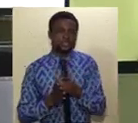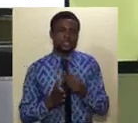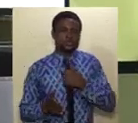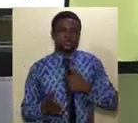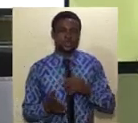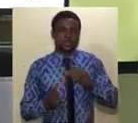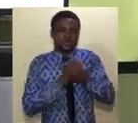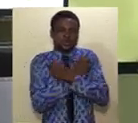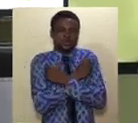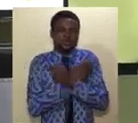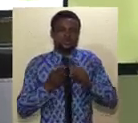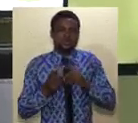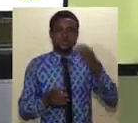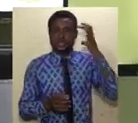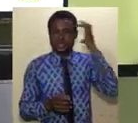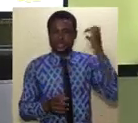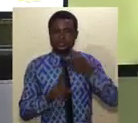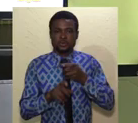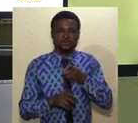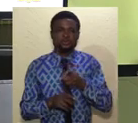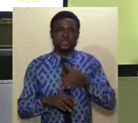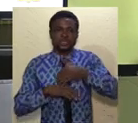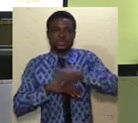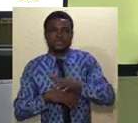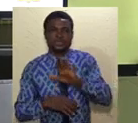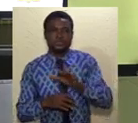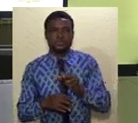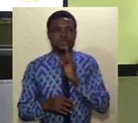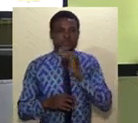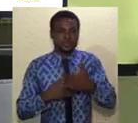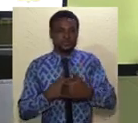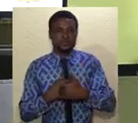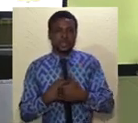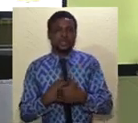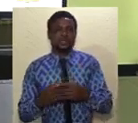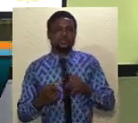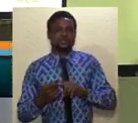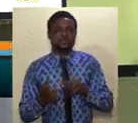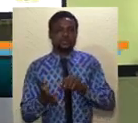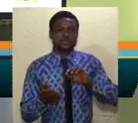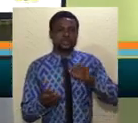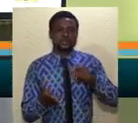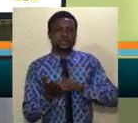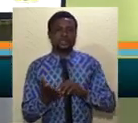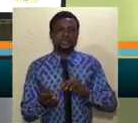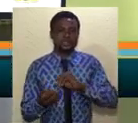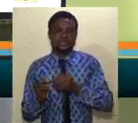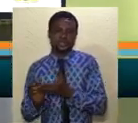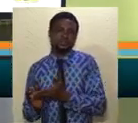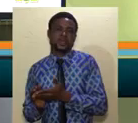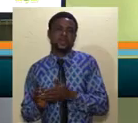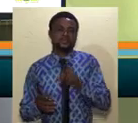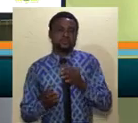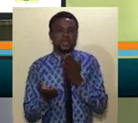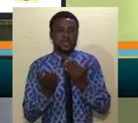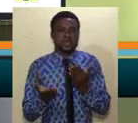would love to hear from you. So send your feedback, your comments, your questions, just in case you could have one issue that has been